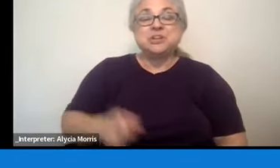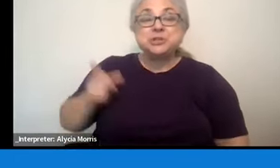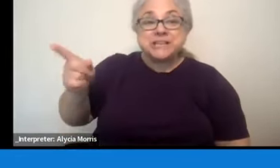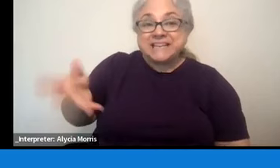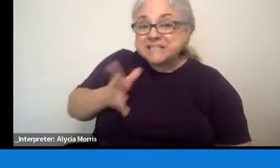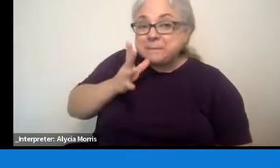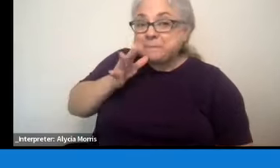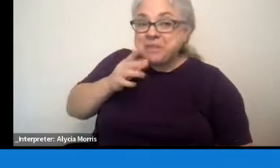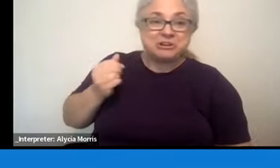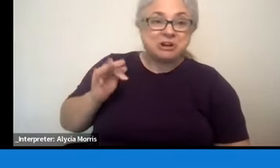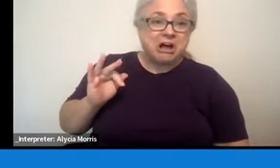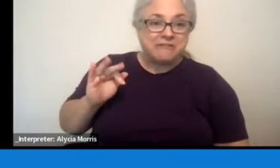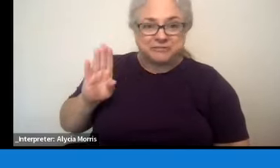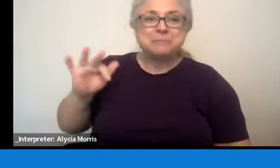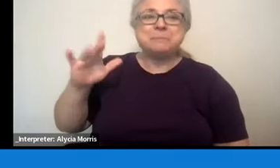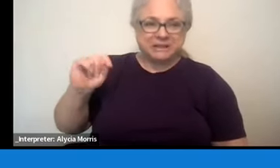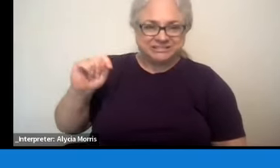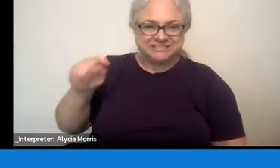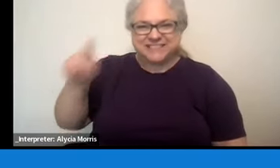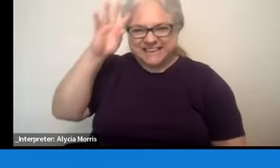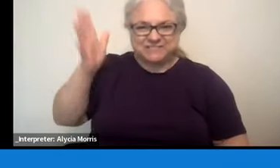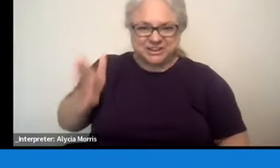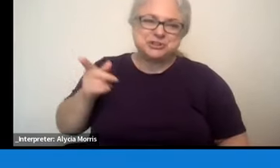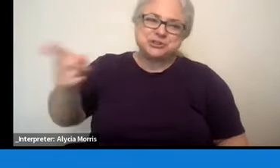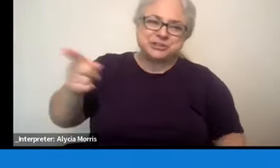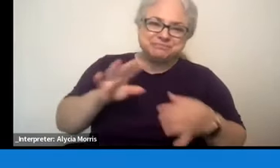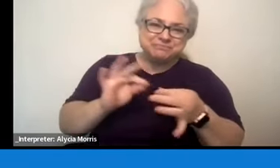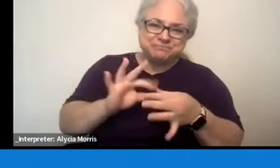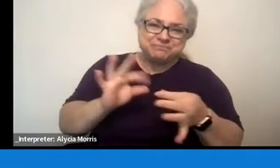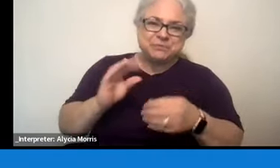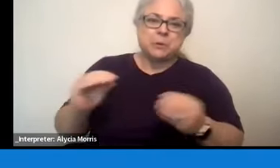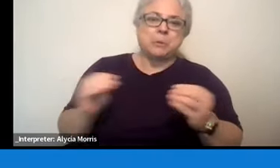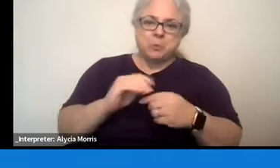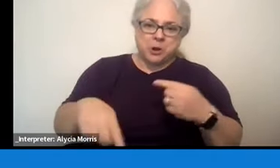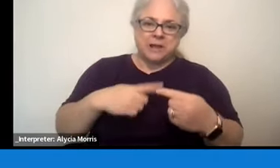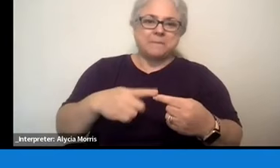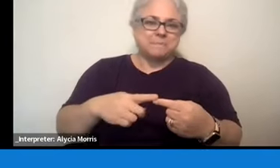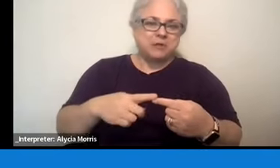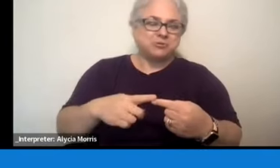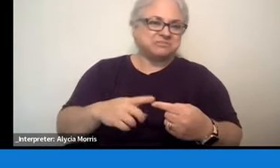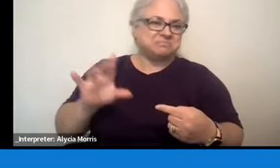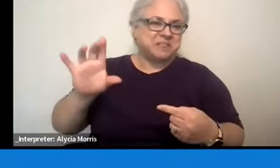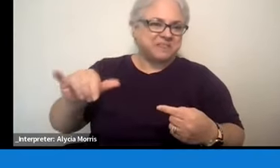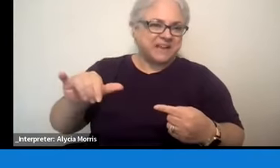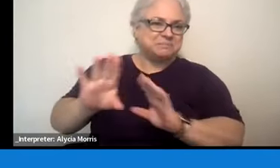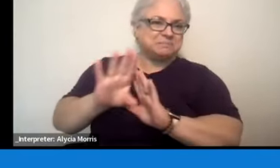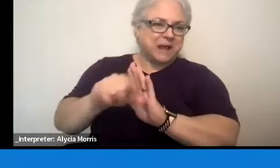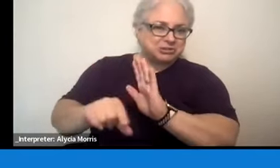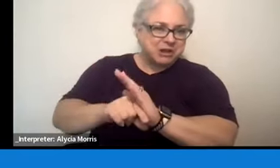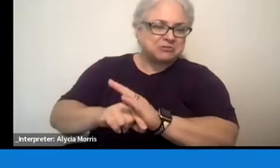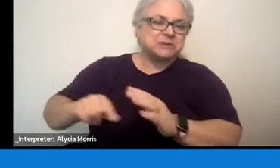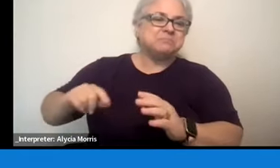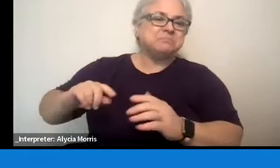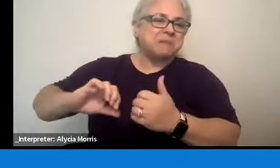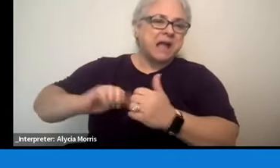of the BILT, the BILT inventor, and she'll talk more about BILT's roots over the past couple of